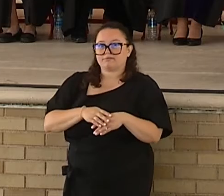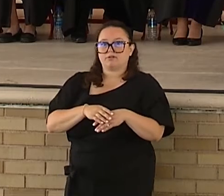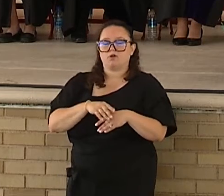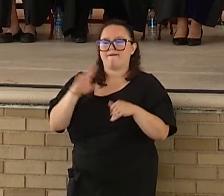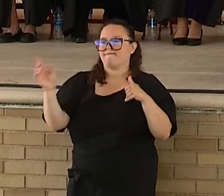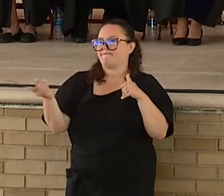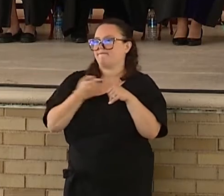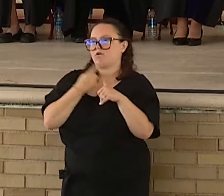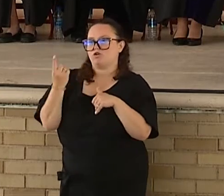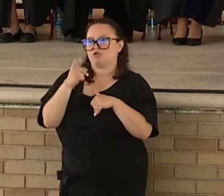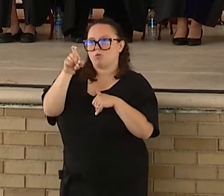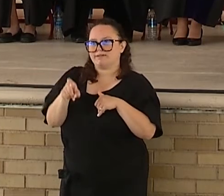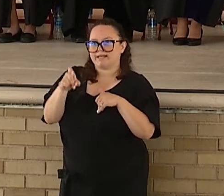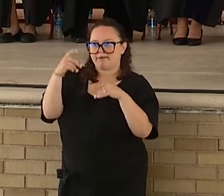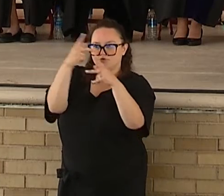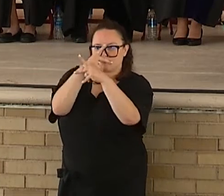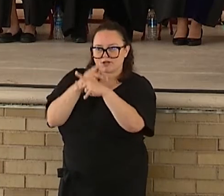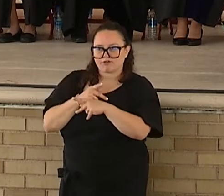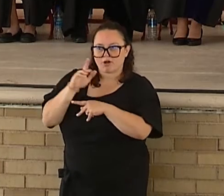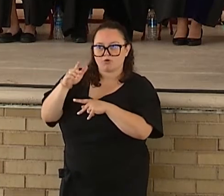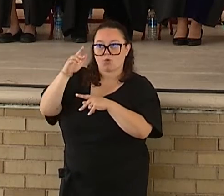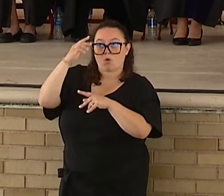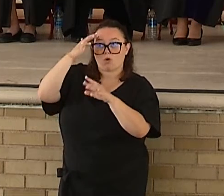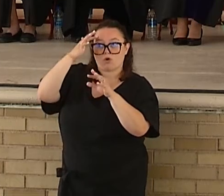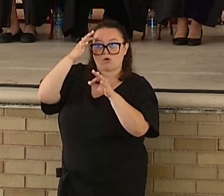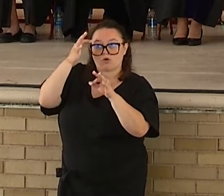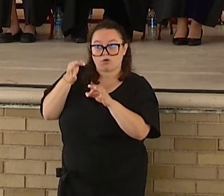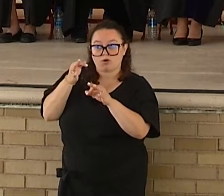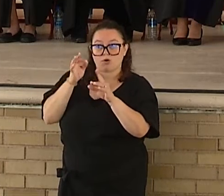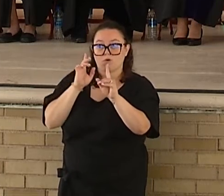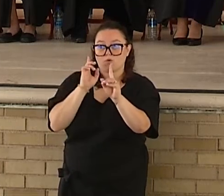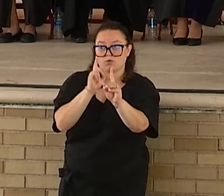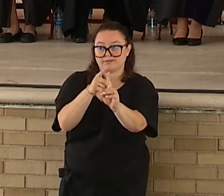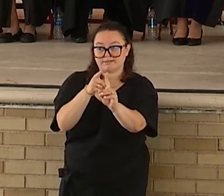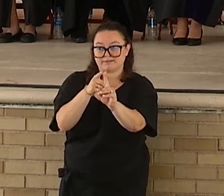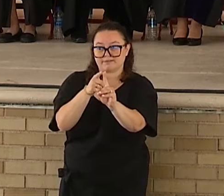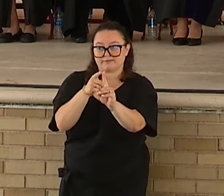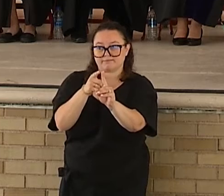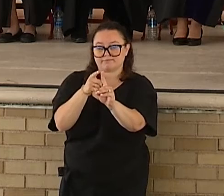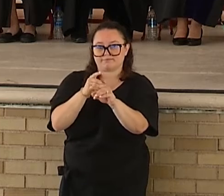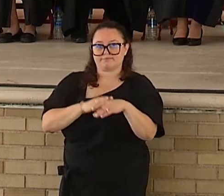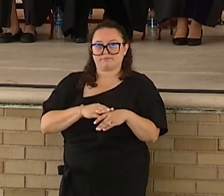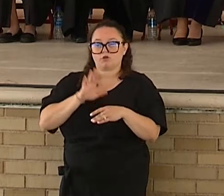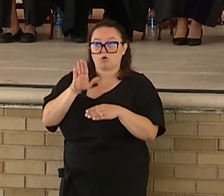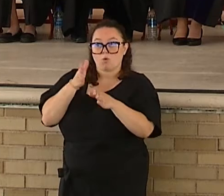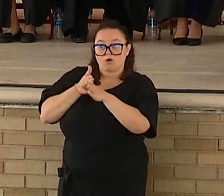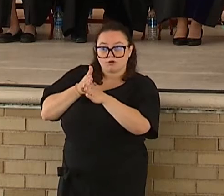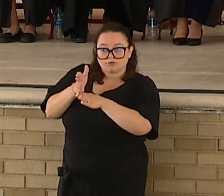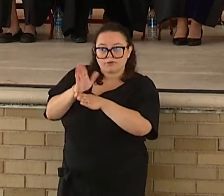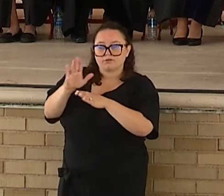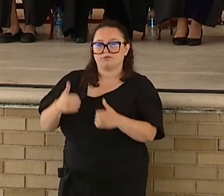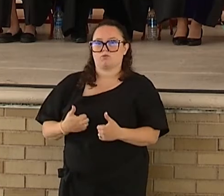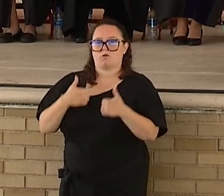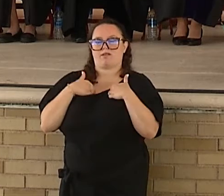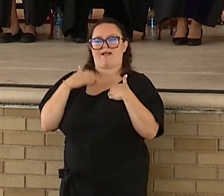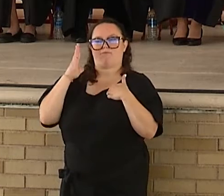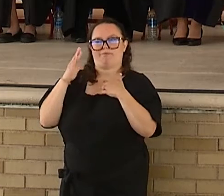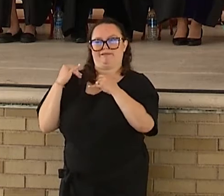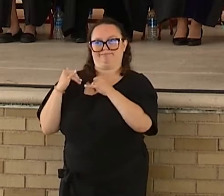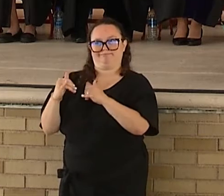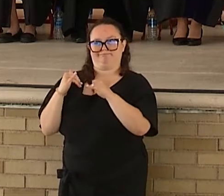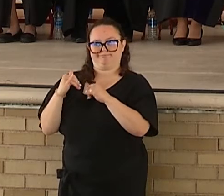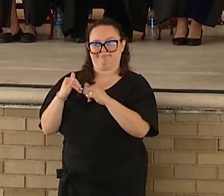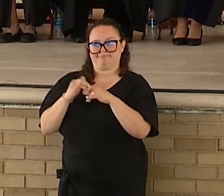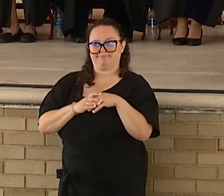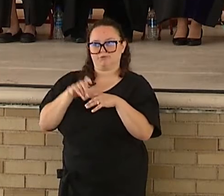on a destination and tell somebody about it. Your career and a lot of your life is going to be the same way. You have to figure out